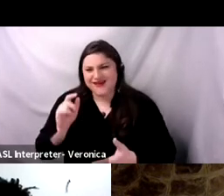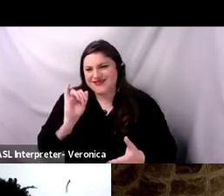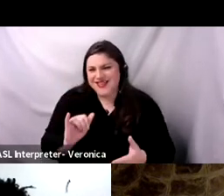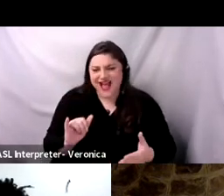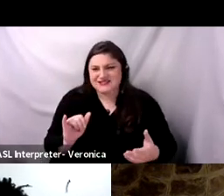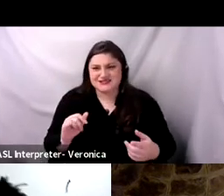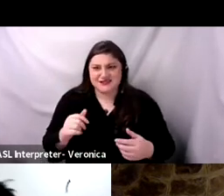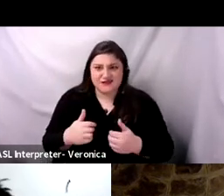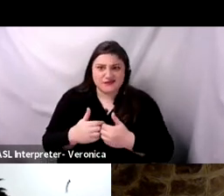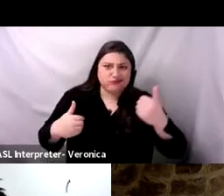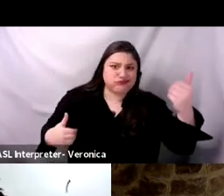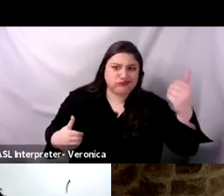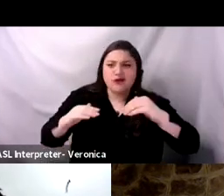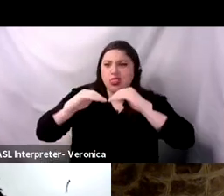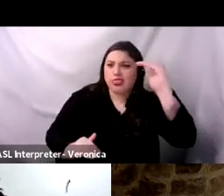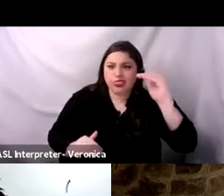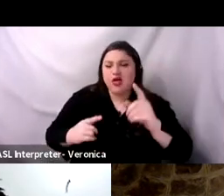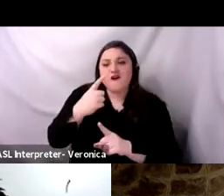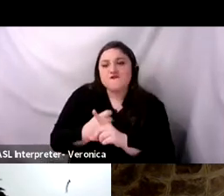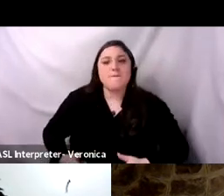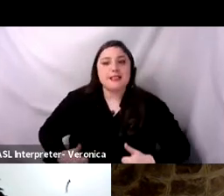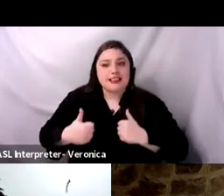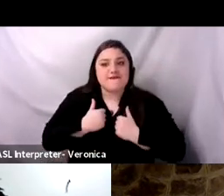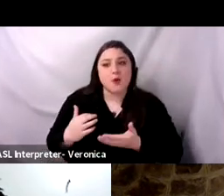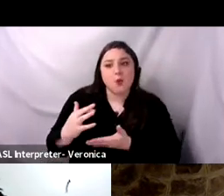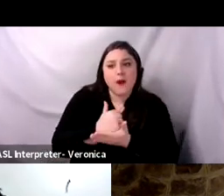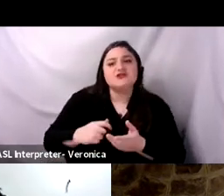would be considered a thriving wage in a secondhand market?